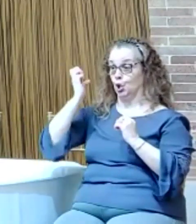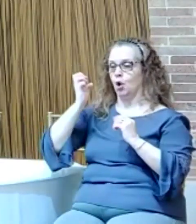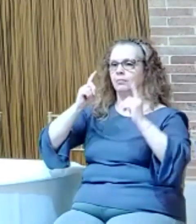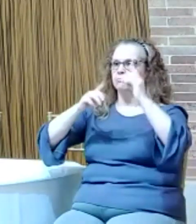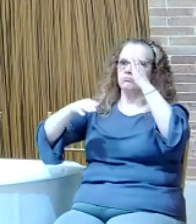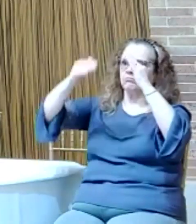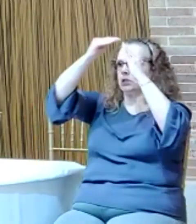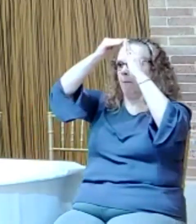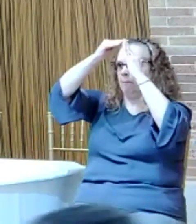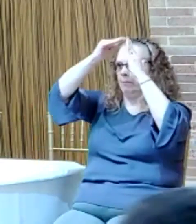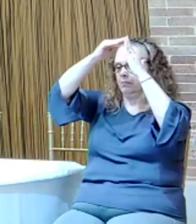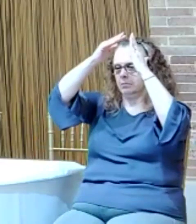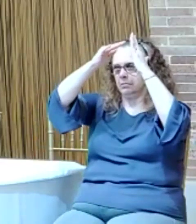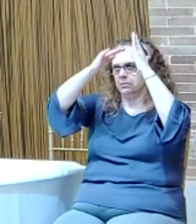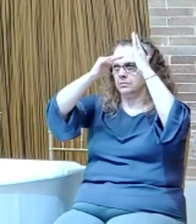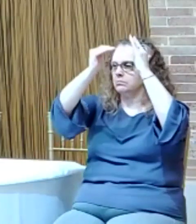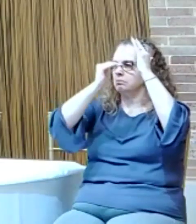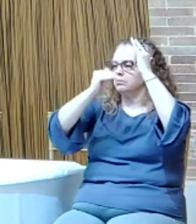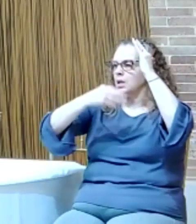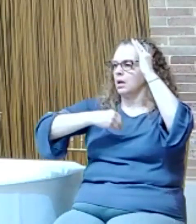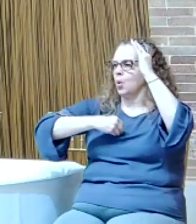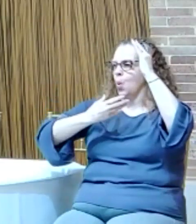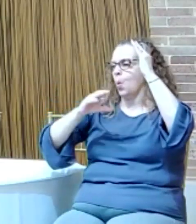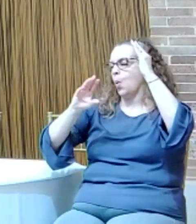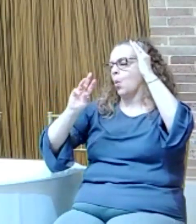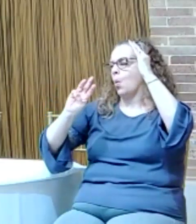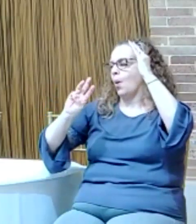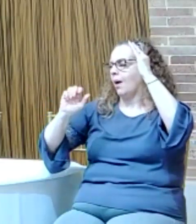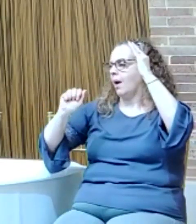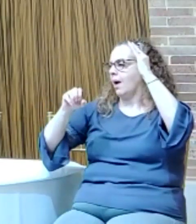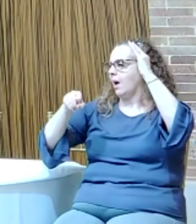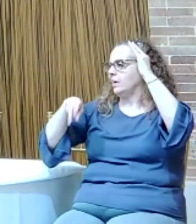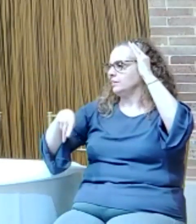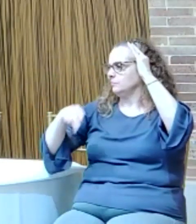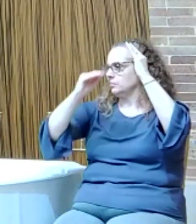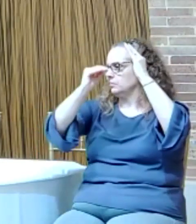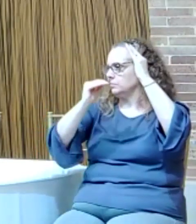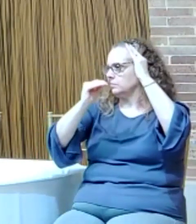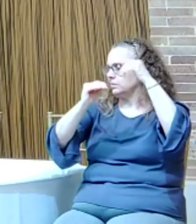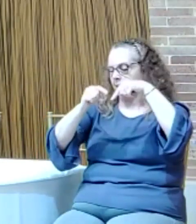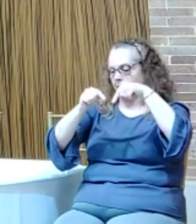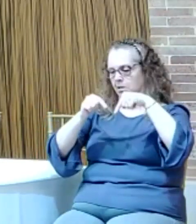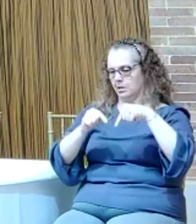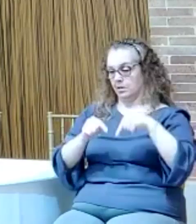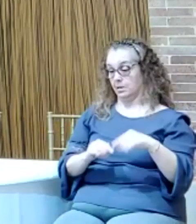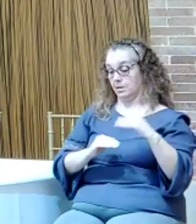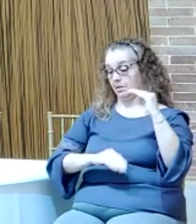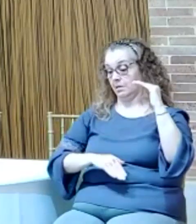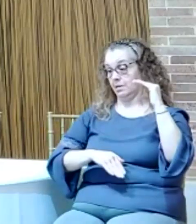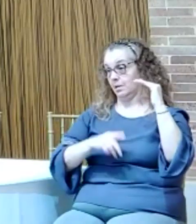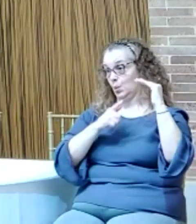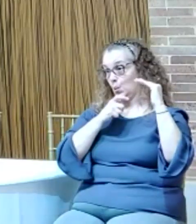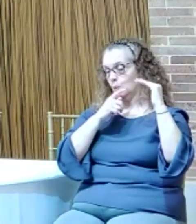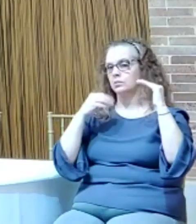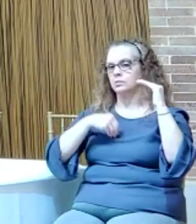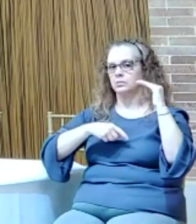Anglo-Saxon Protestants and then African-Americans and Mexicans at the bottom we were you would have thought we were talking